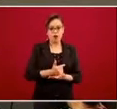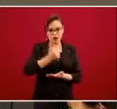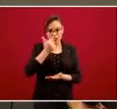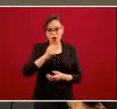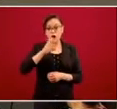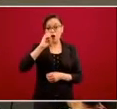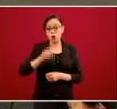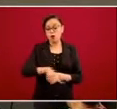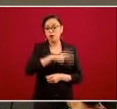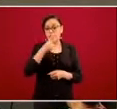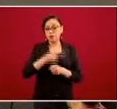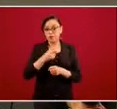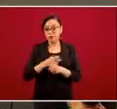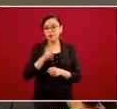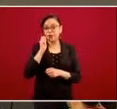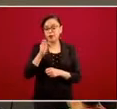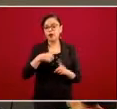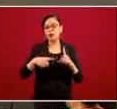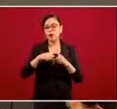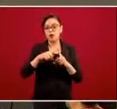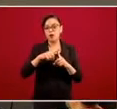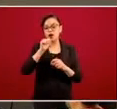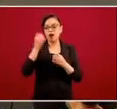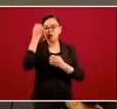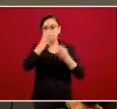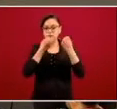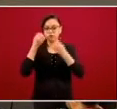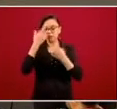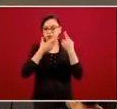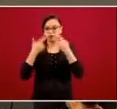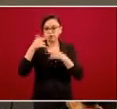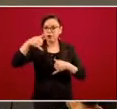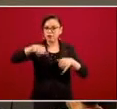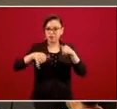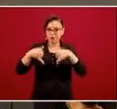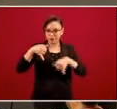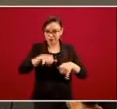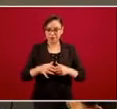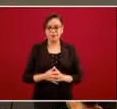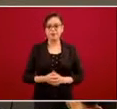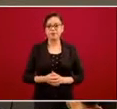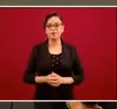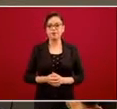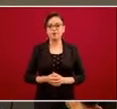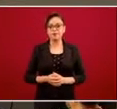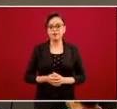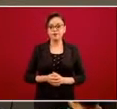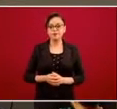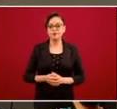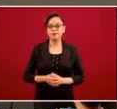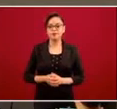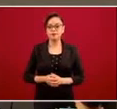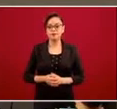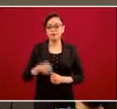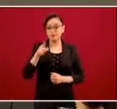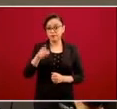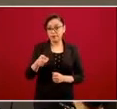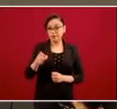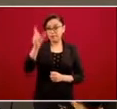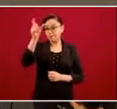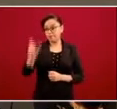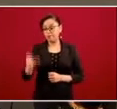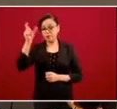both the acute respiratory syndrome, diagnosis, and also because of the